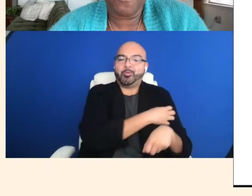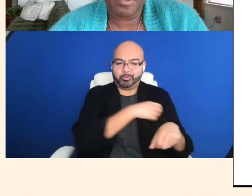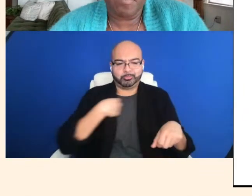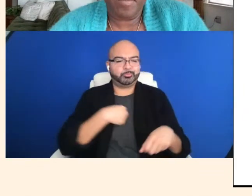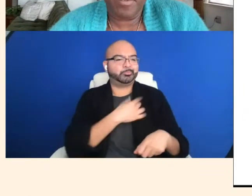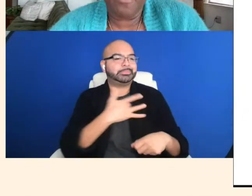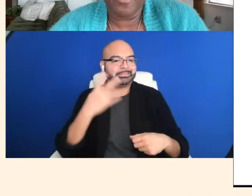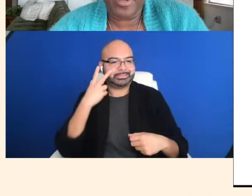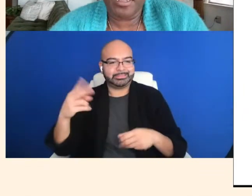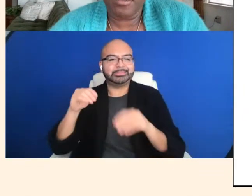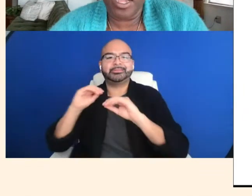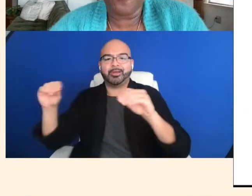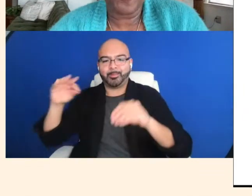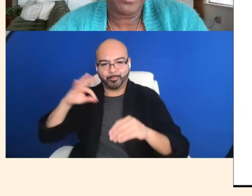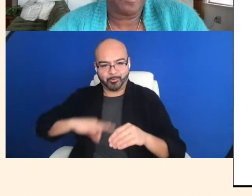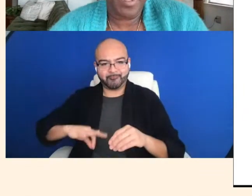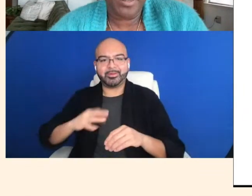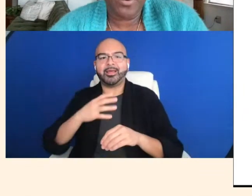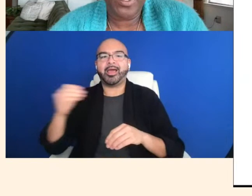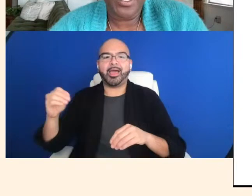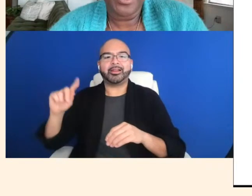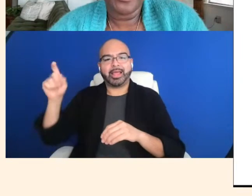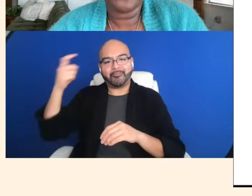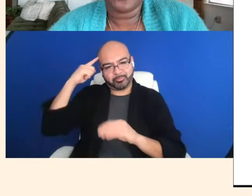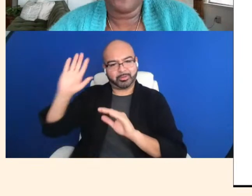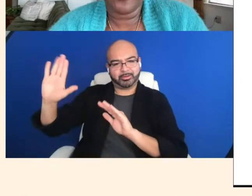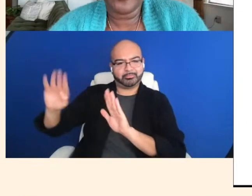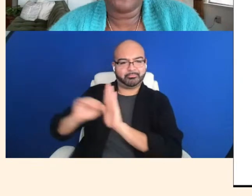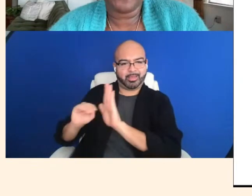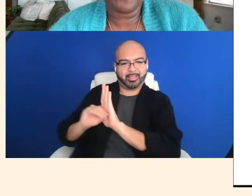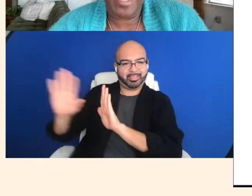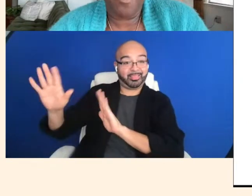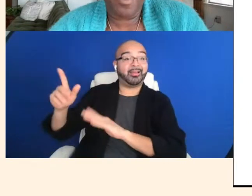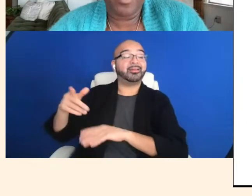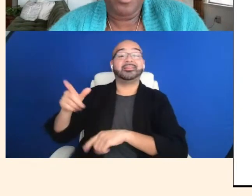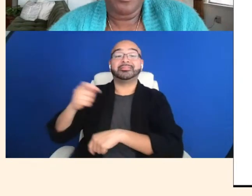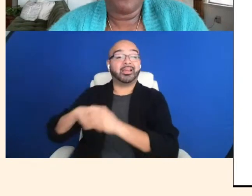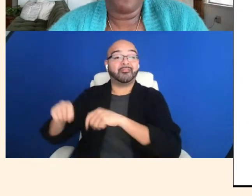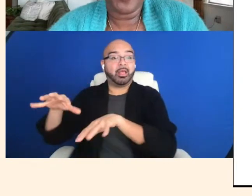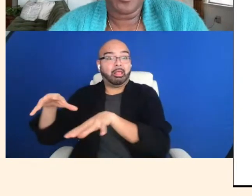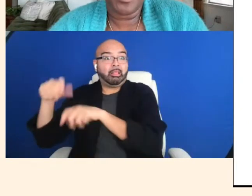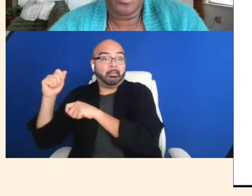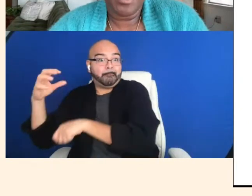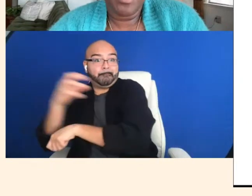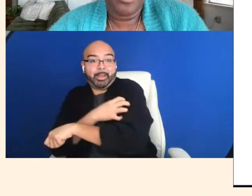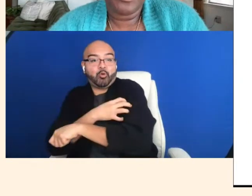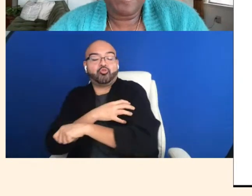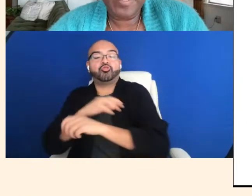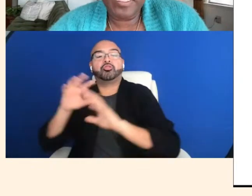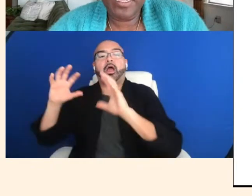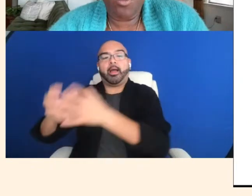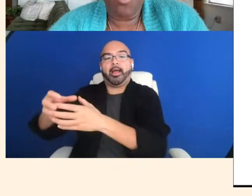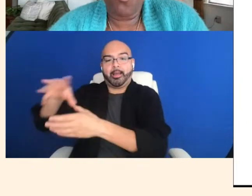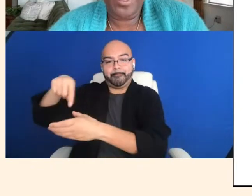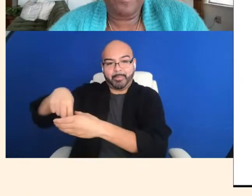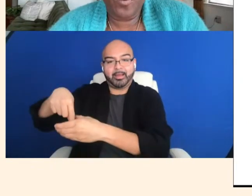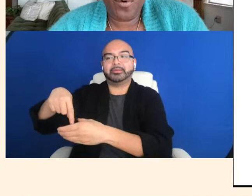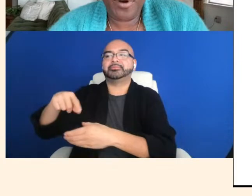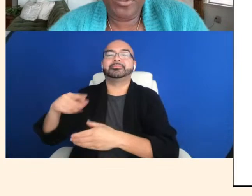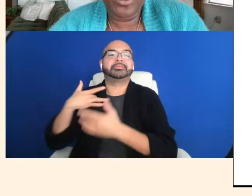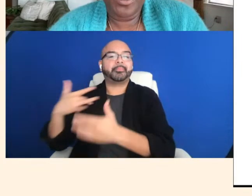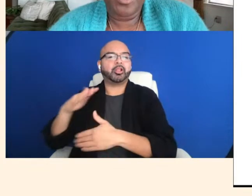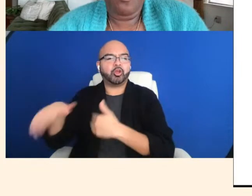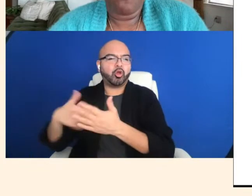and the government model, instead of cloistering power among typically all